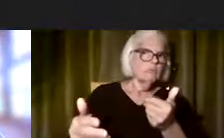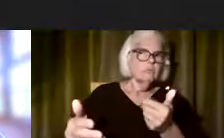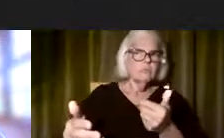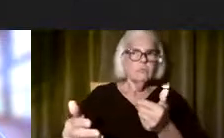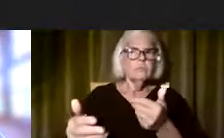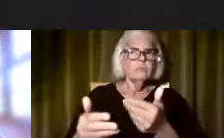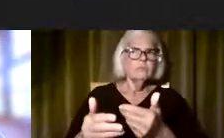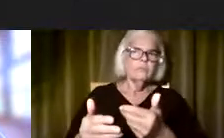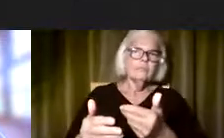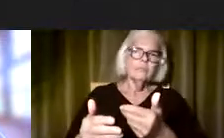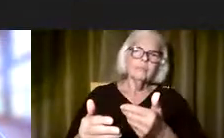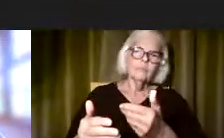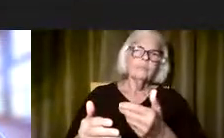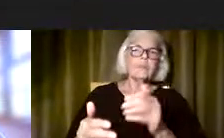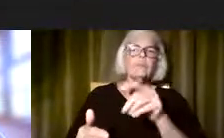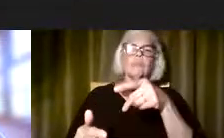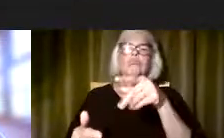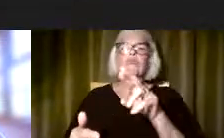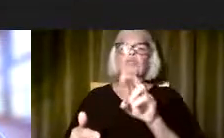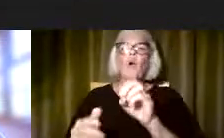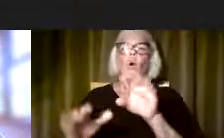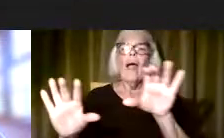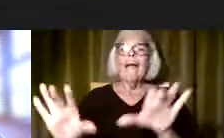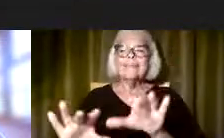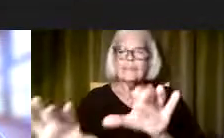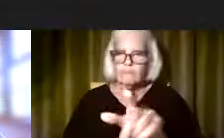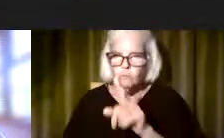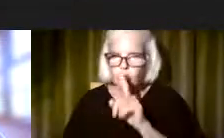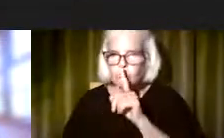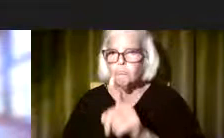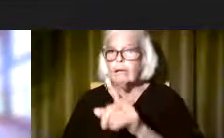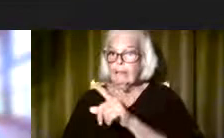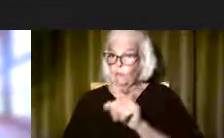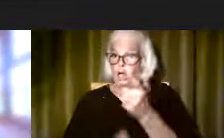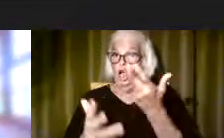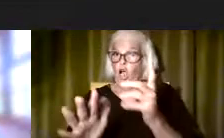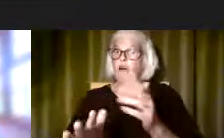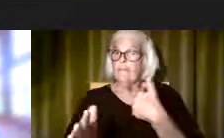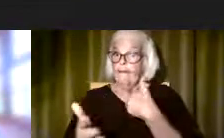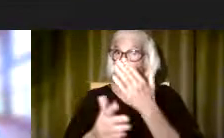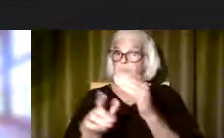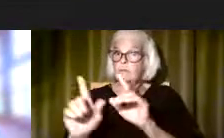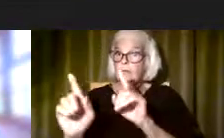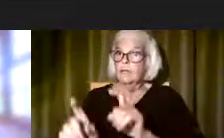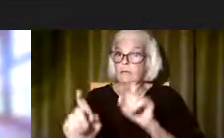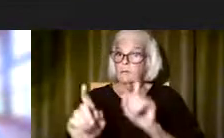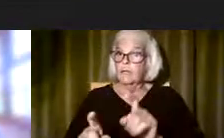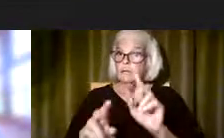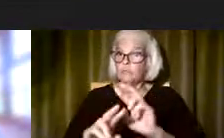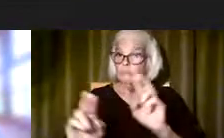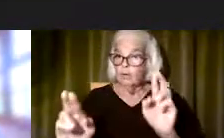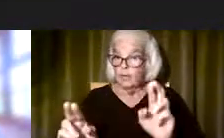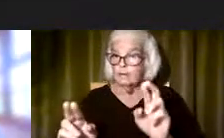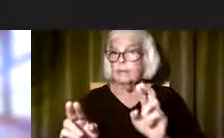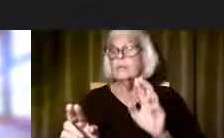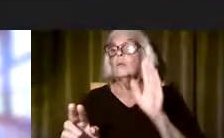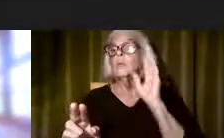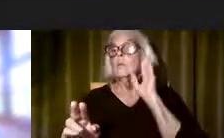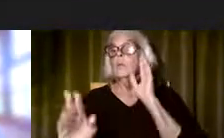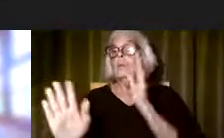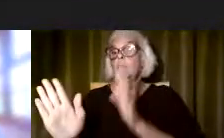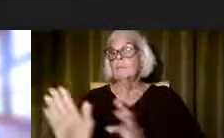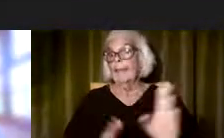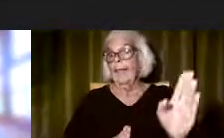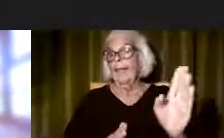districts if testing should be needed. It's going to be very dependent on current state of the pandemic and current recommendations,